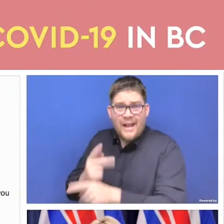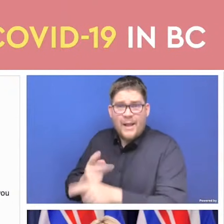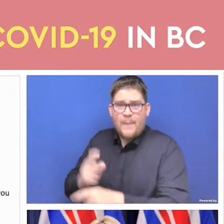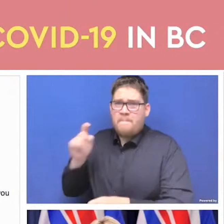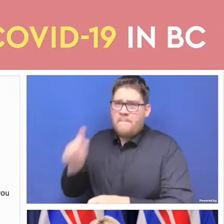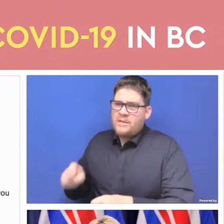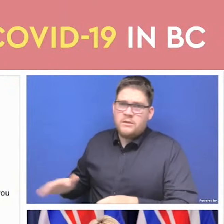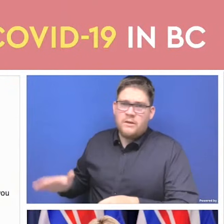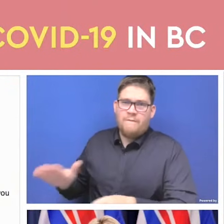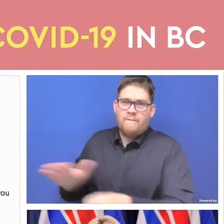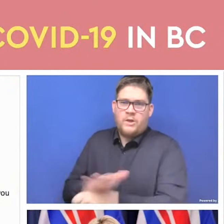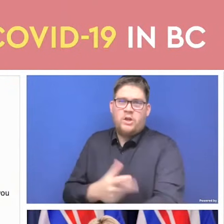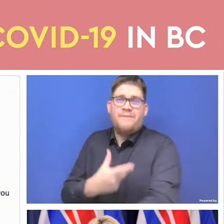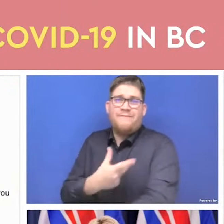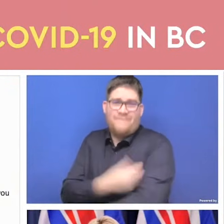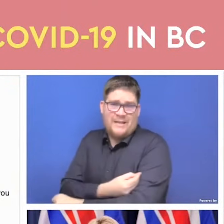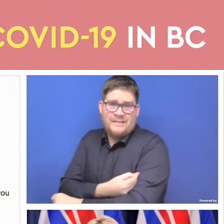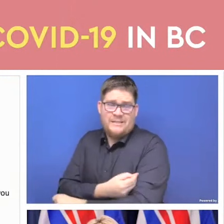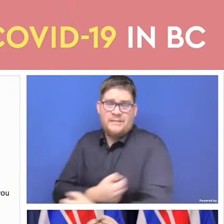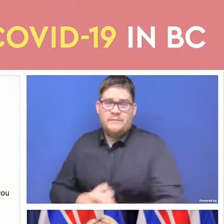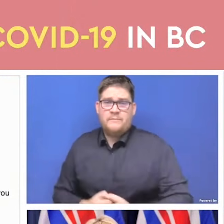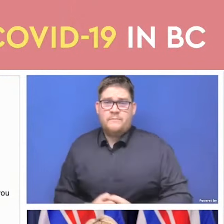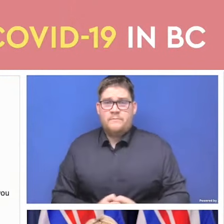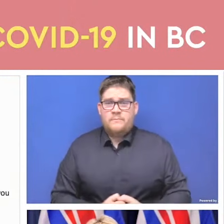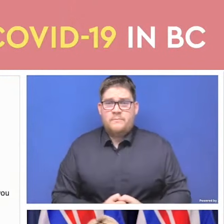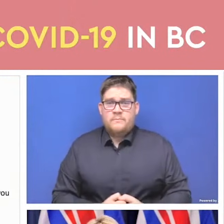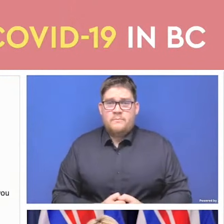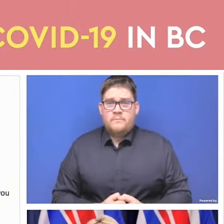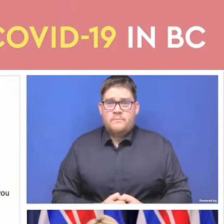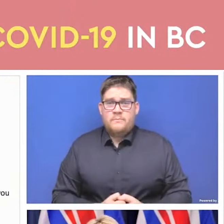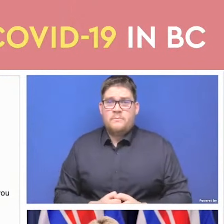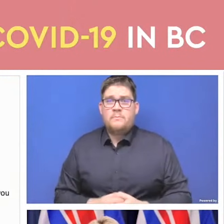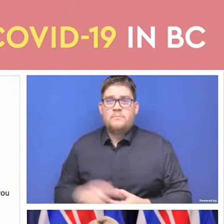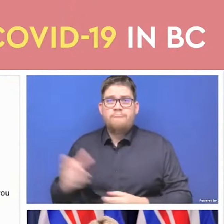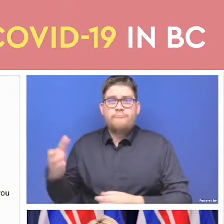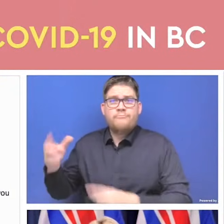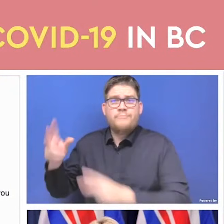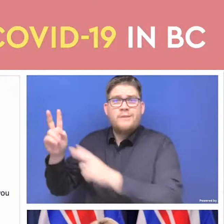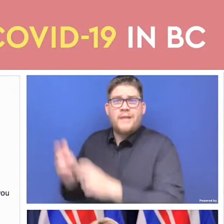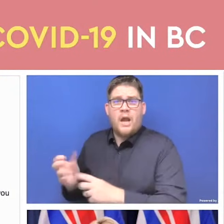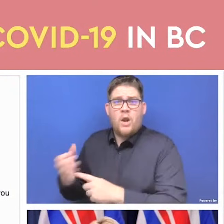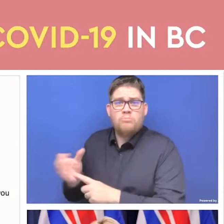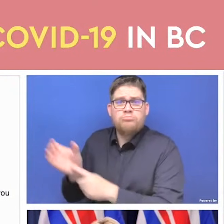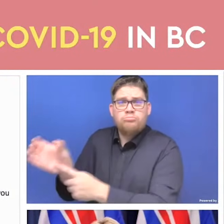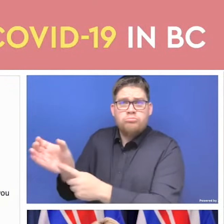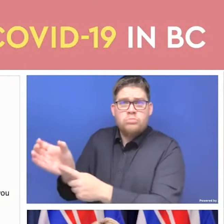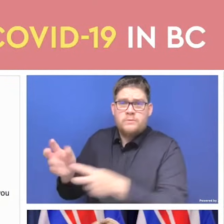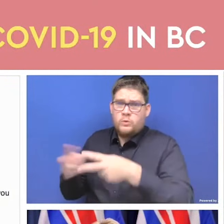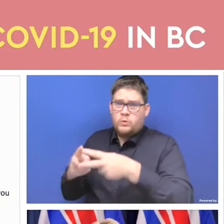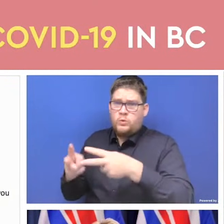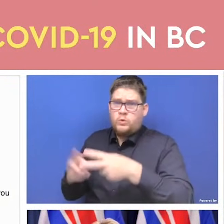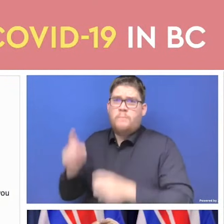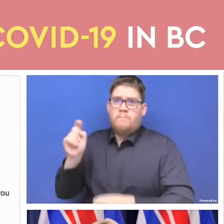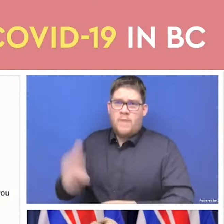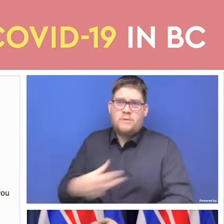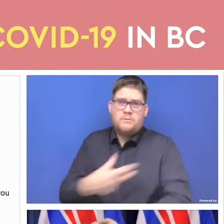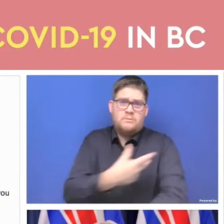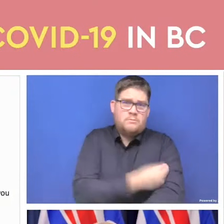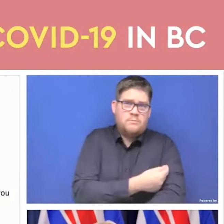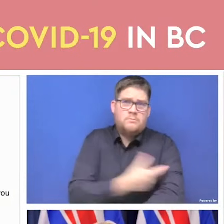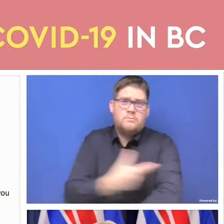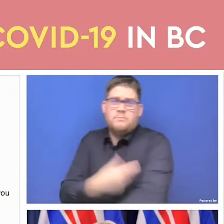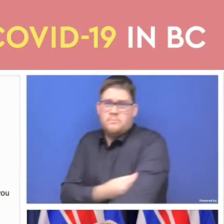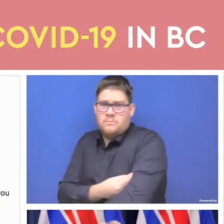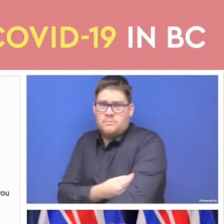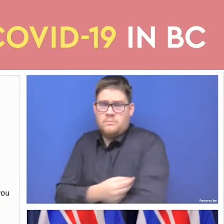will continue to be the 2 doses. So this booster program will not be impacting those programs at